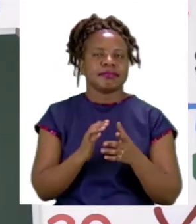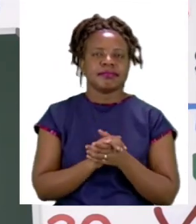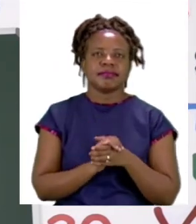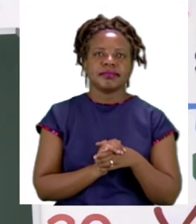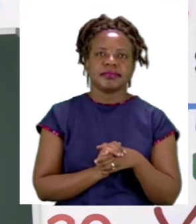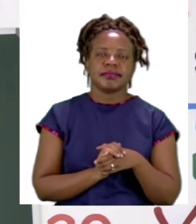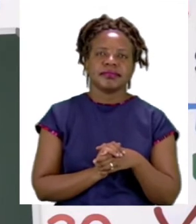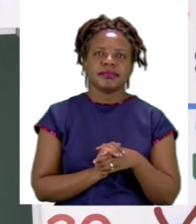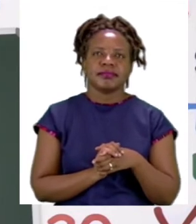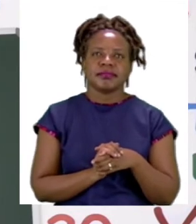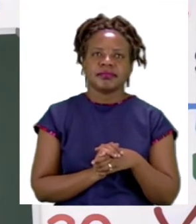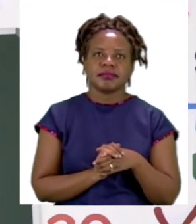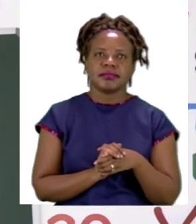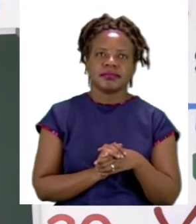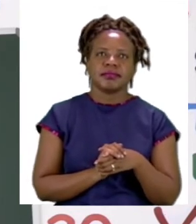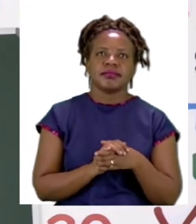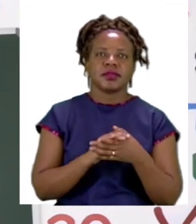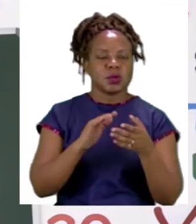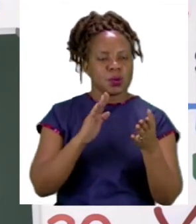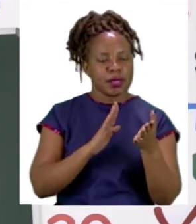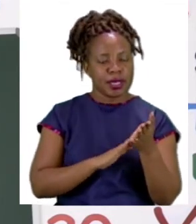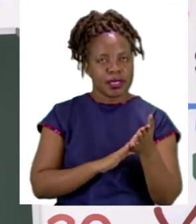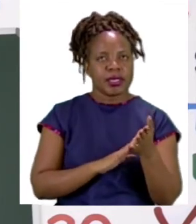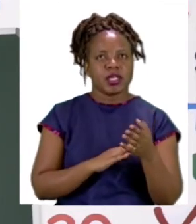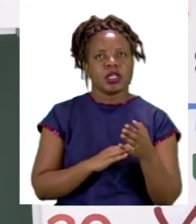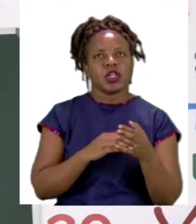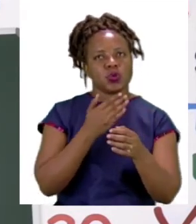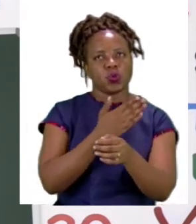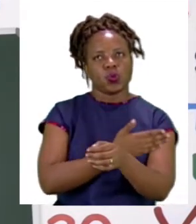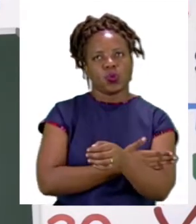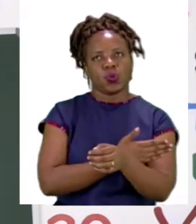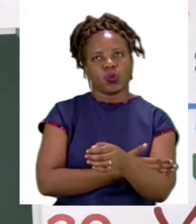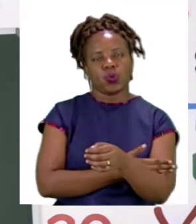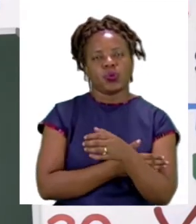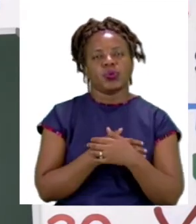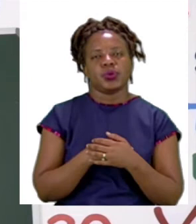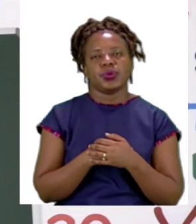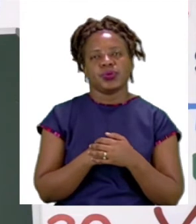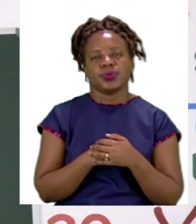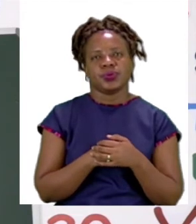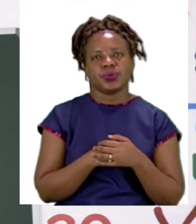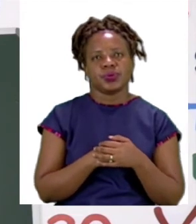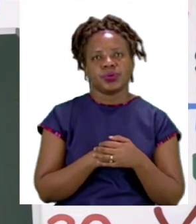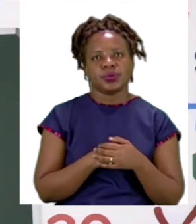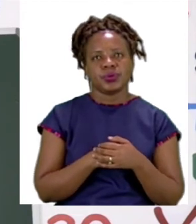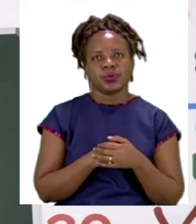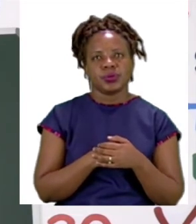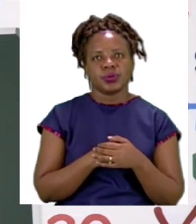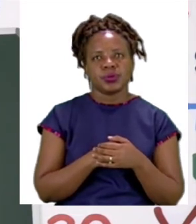now put the word and for the wood. So I'm putting the word